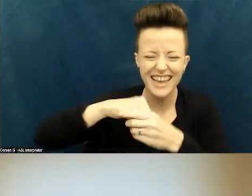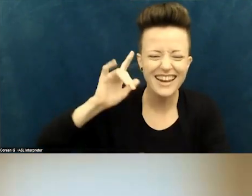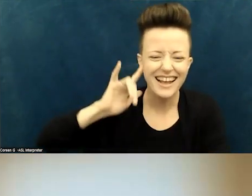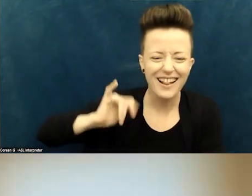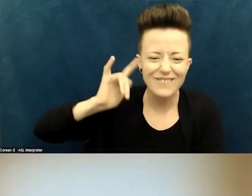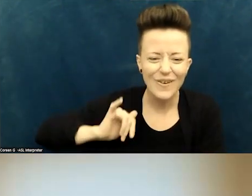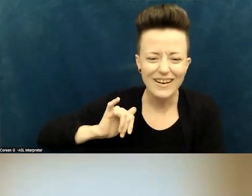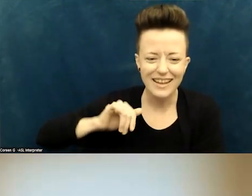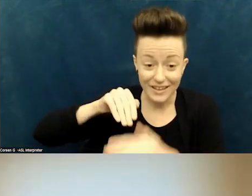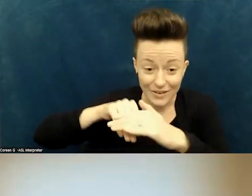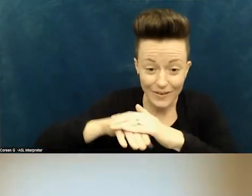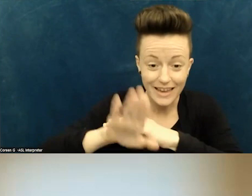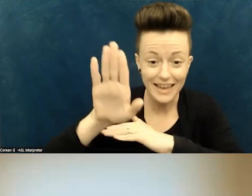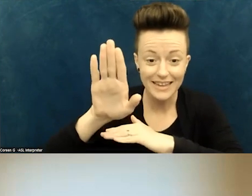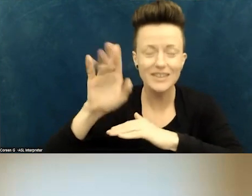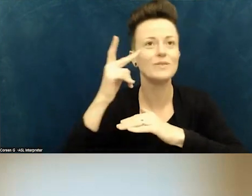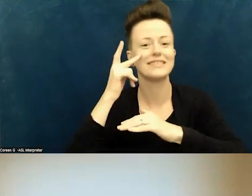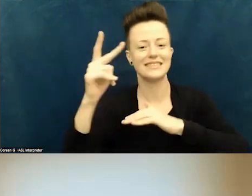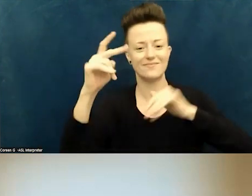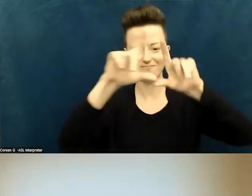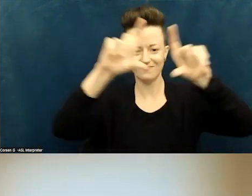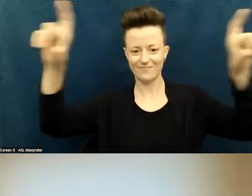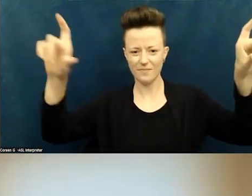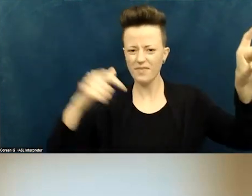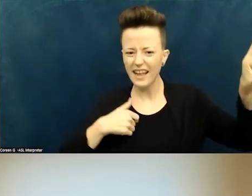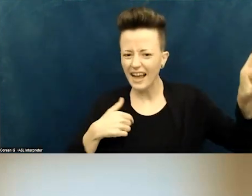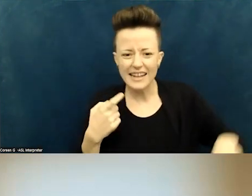am posting a link in the chat which